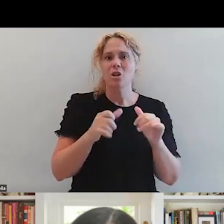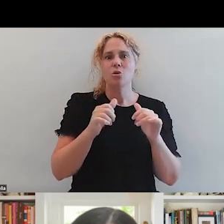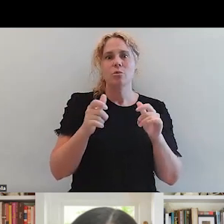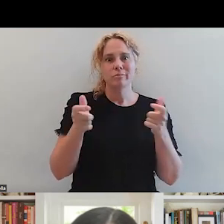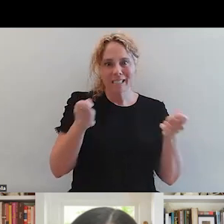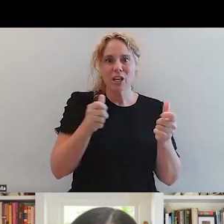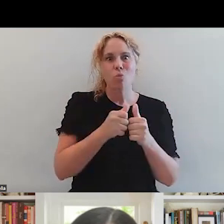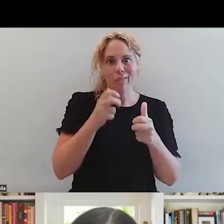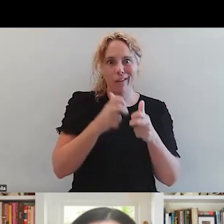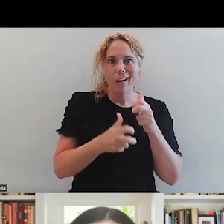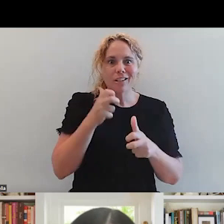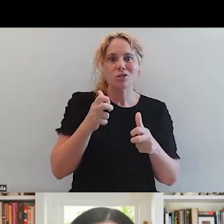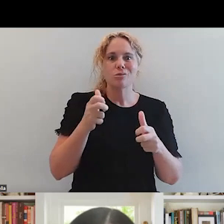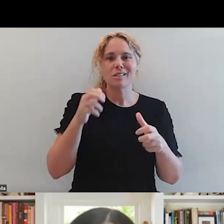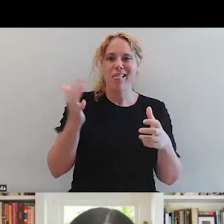in this fish tank boat together.